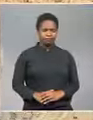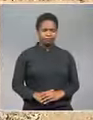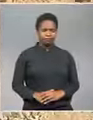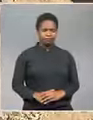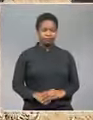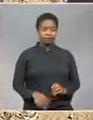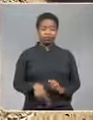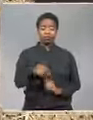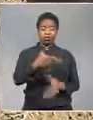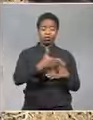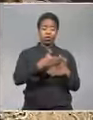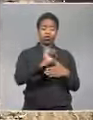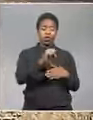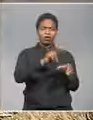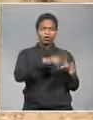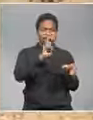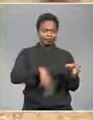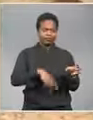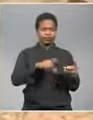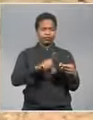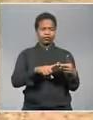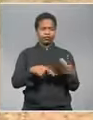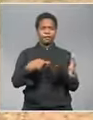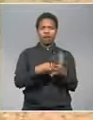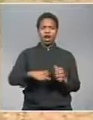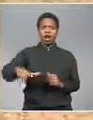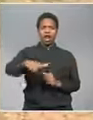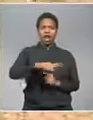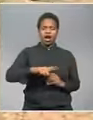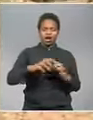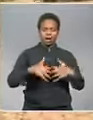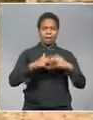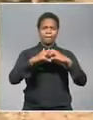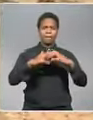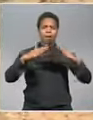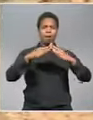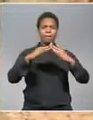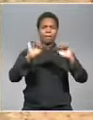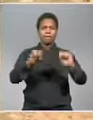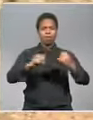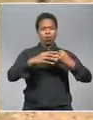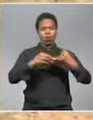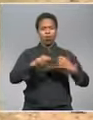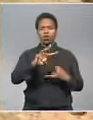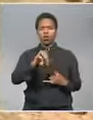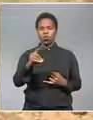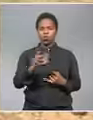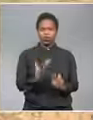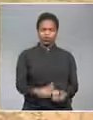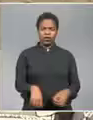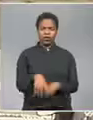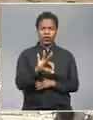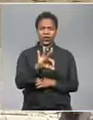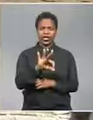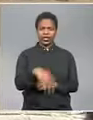So they quit their jobs, bought a piece of land in Rocklands, and set up a home in a wooden cabin with their three children.